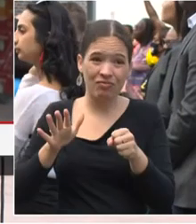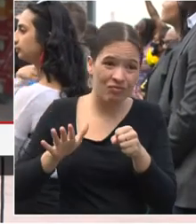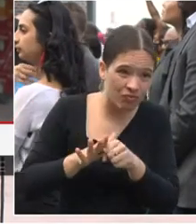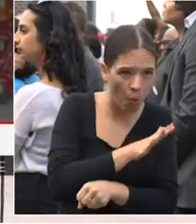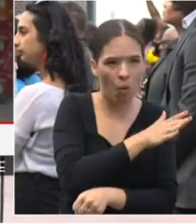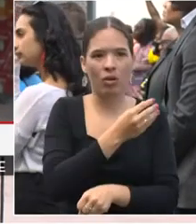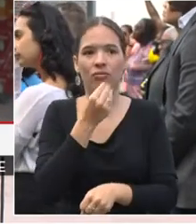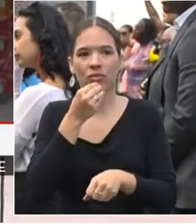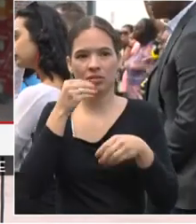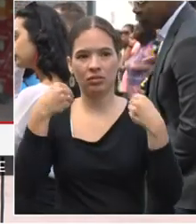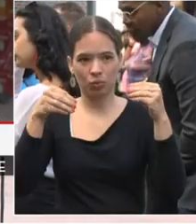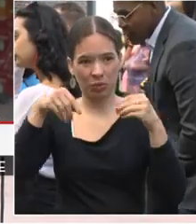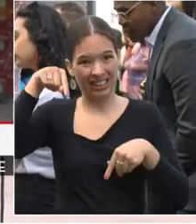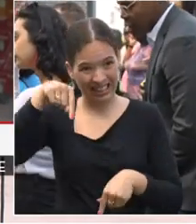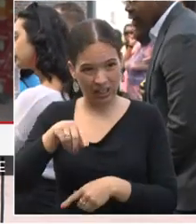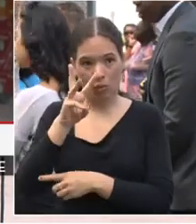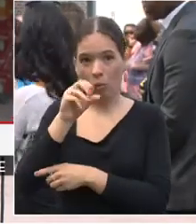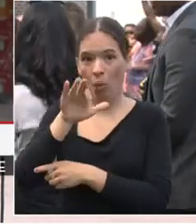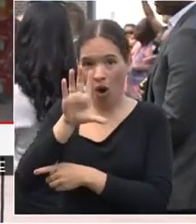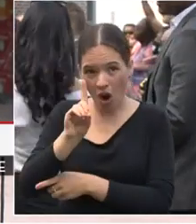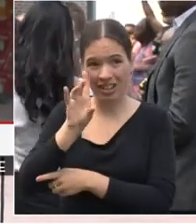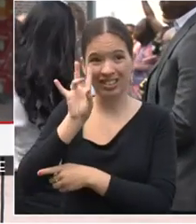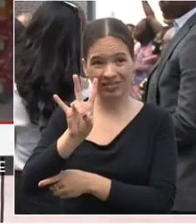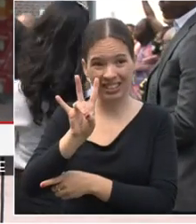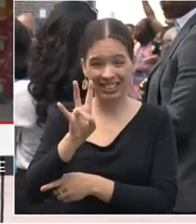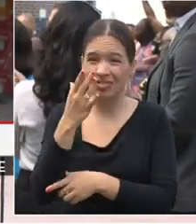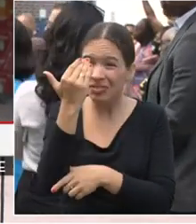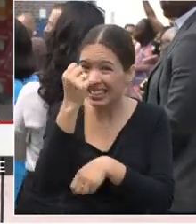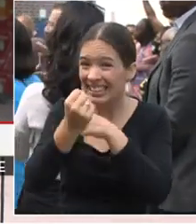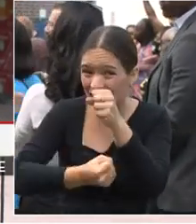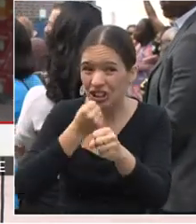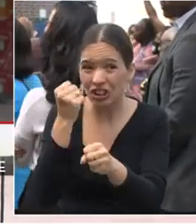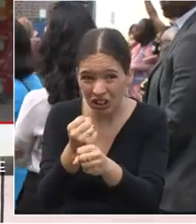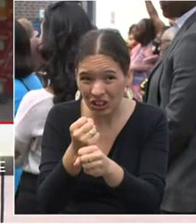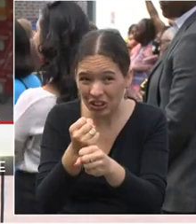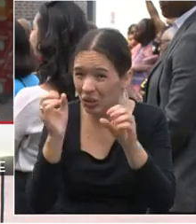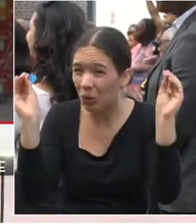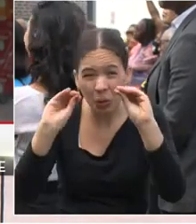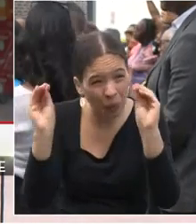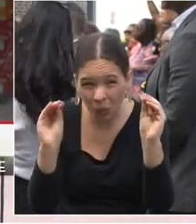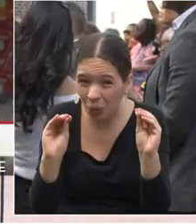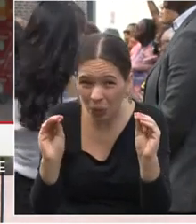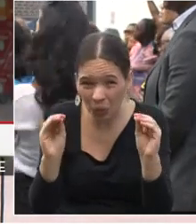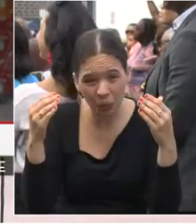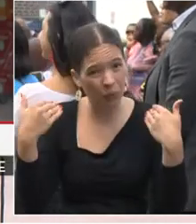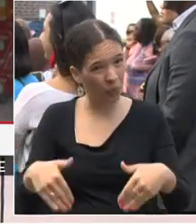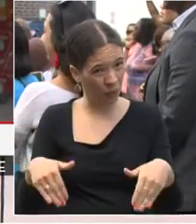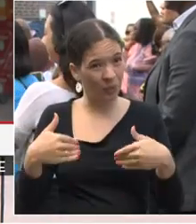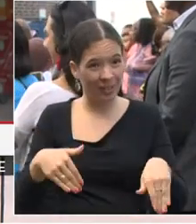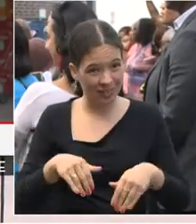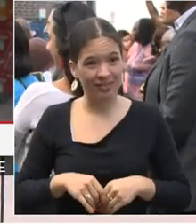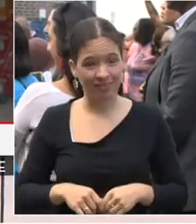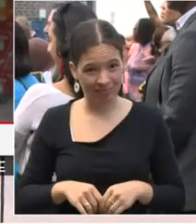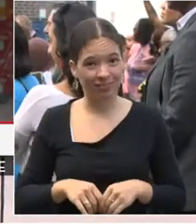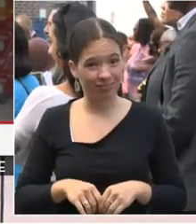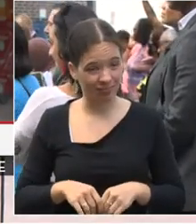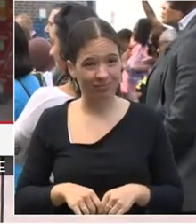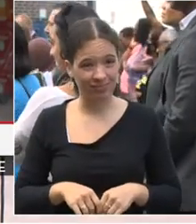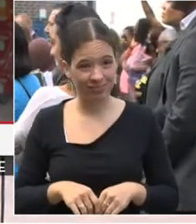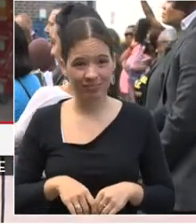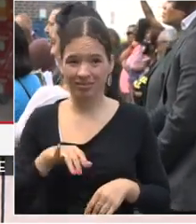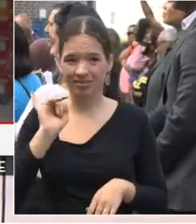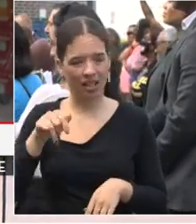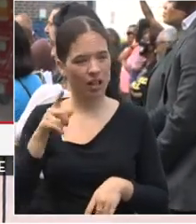Ward 7. 15 years. It won't be 15 years until we open the next